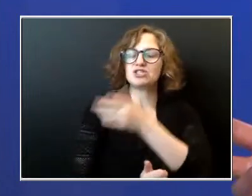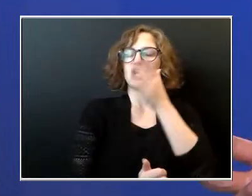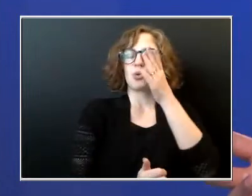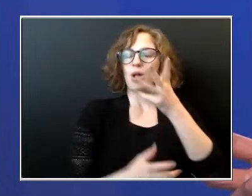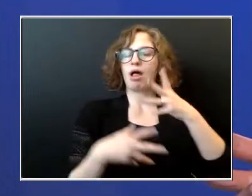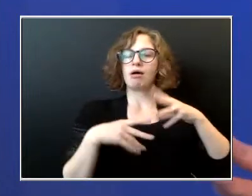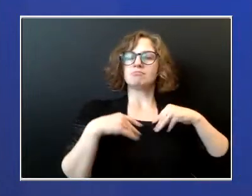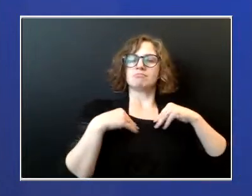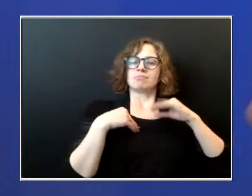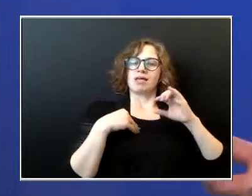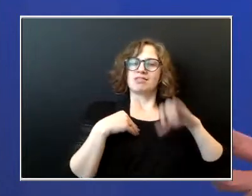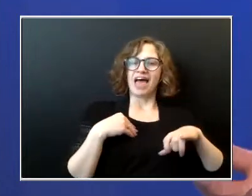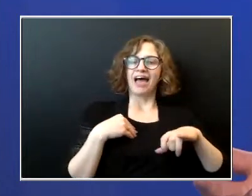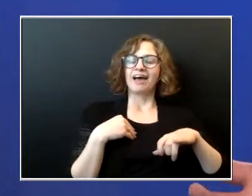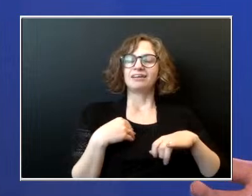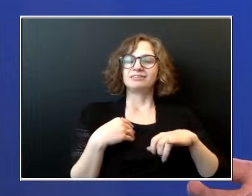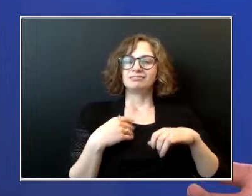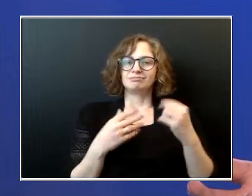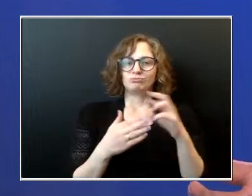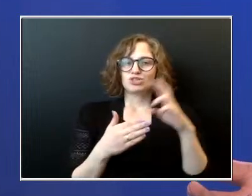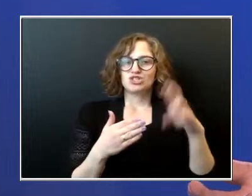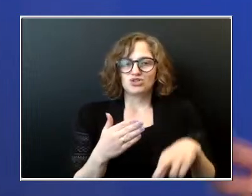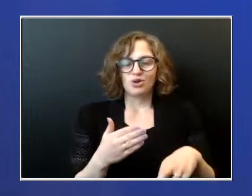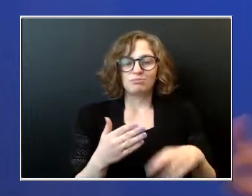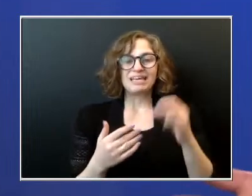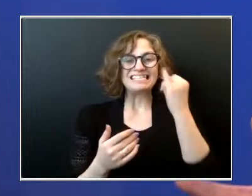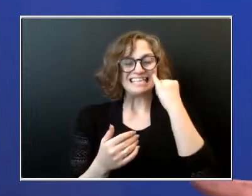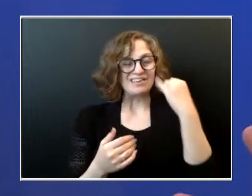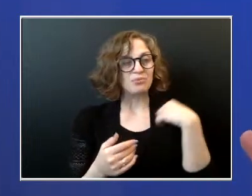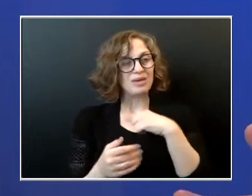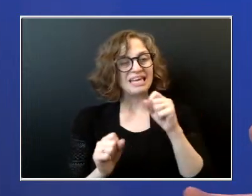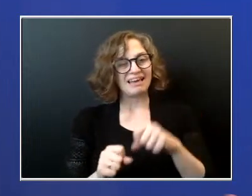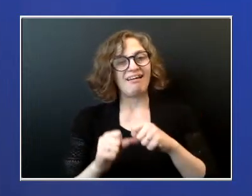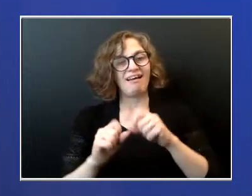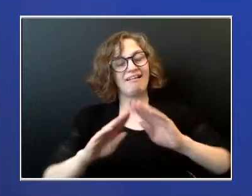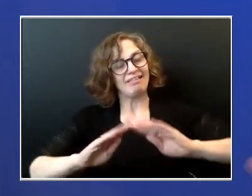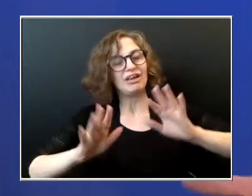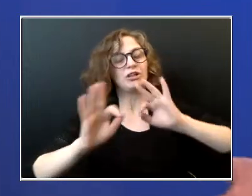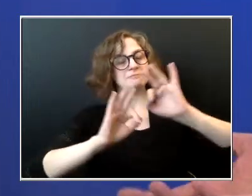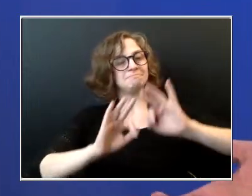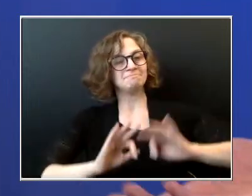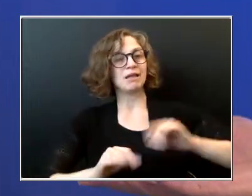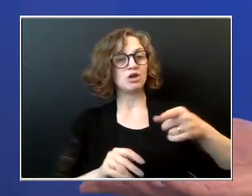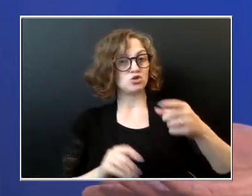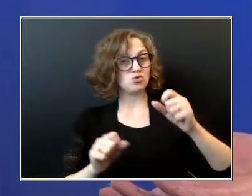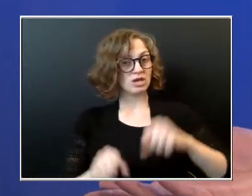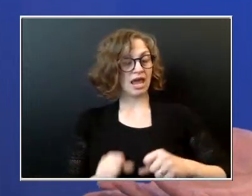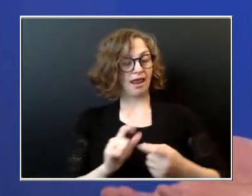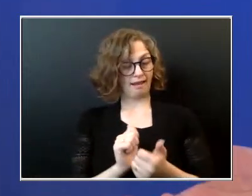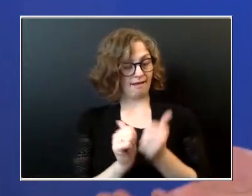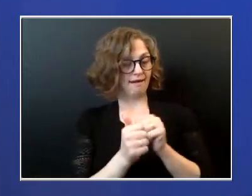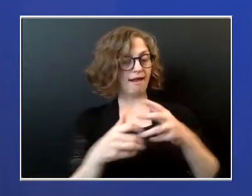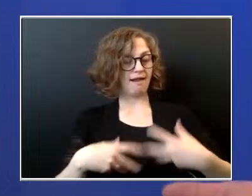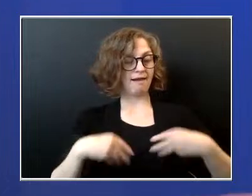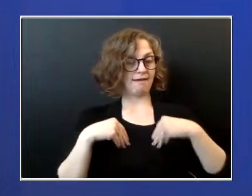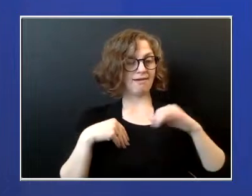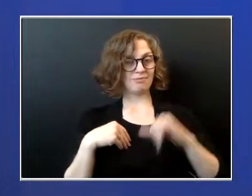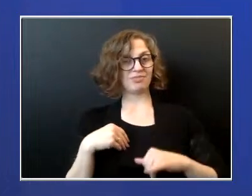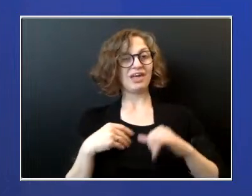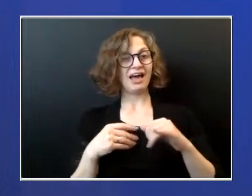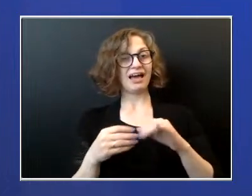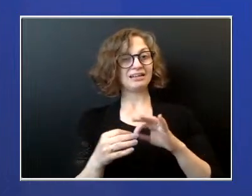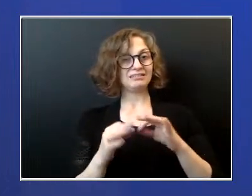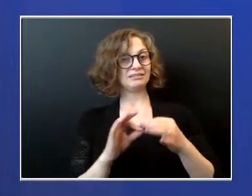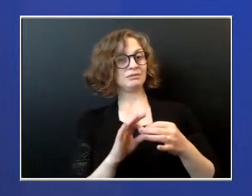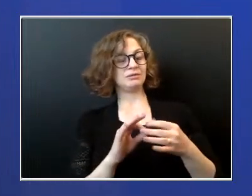will be empowered to make those meaningful changes that are consistent for you. And to do that, we go through 2 years of rigorous